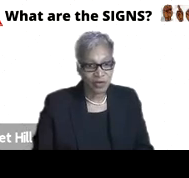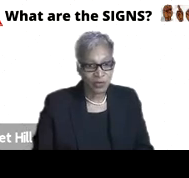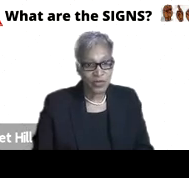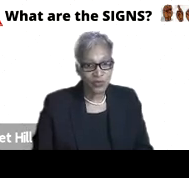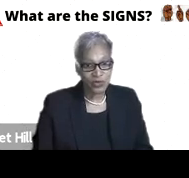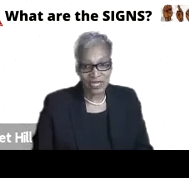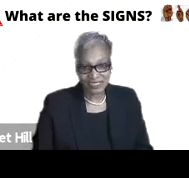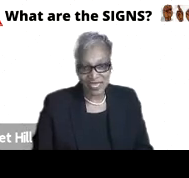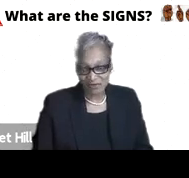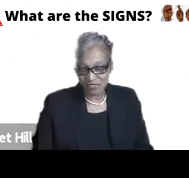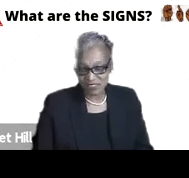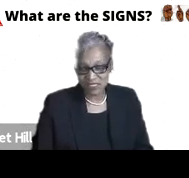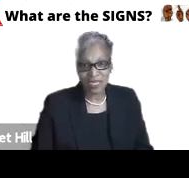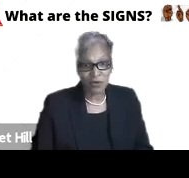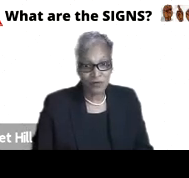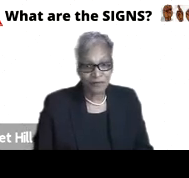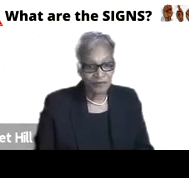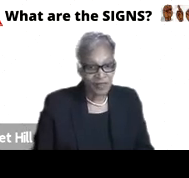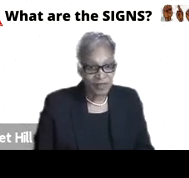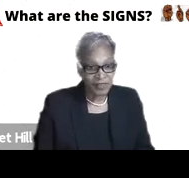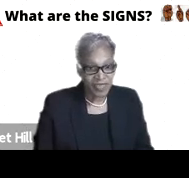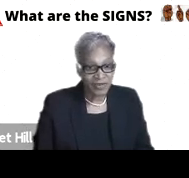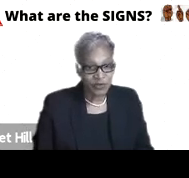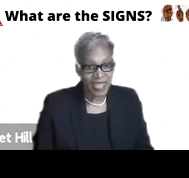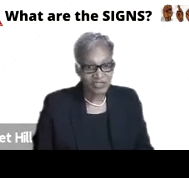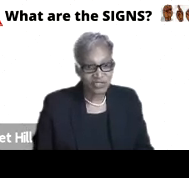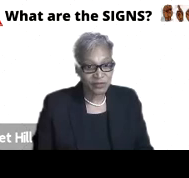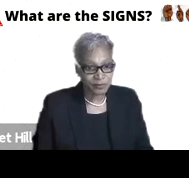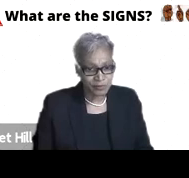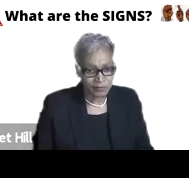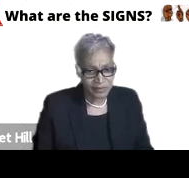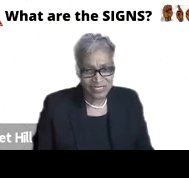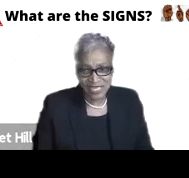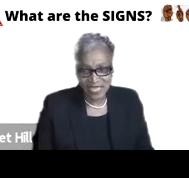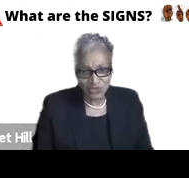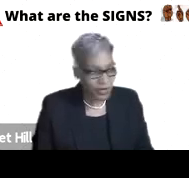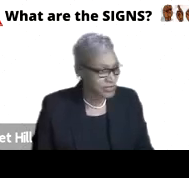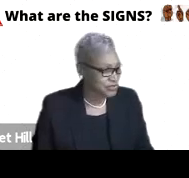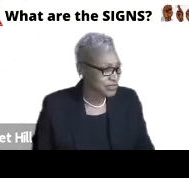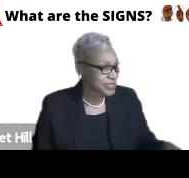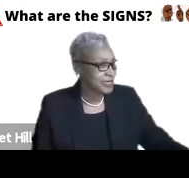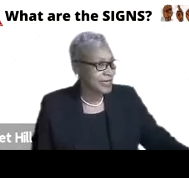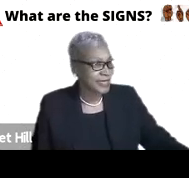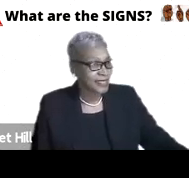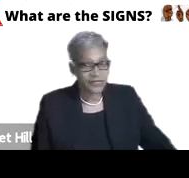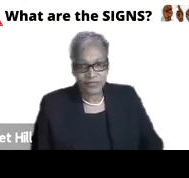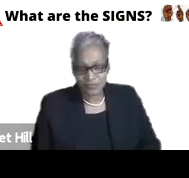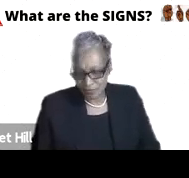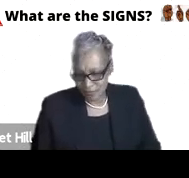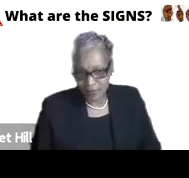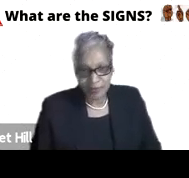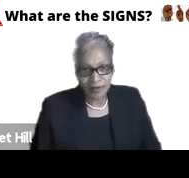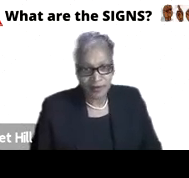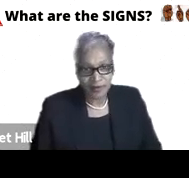start, we would like to have a disclaimer that will actually state to us.